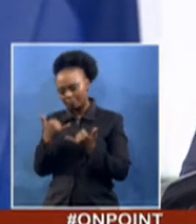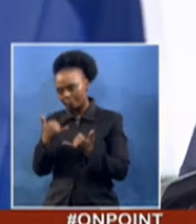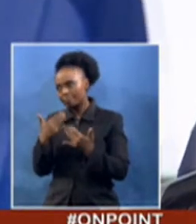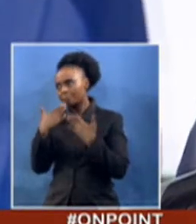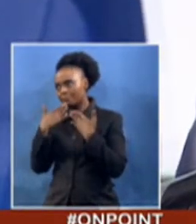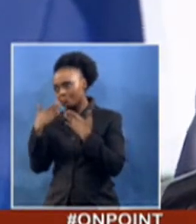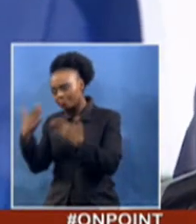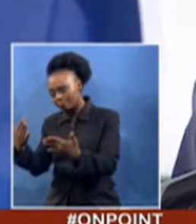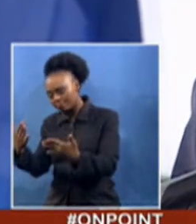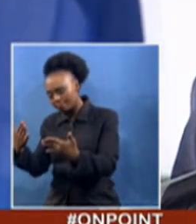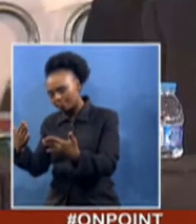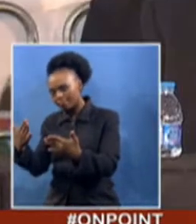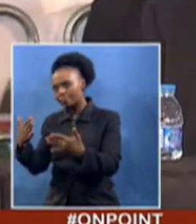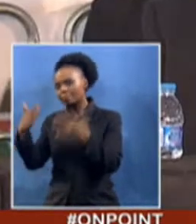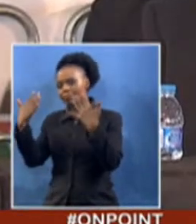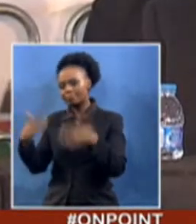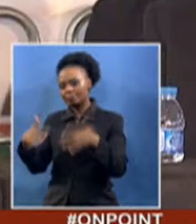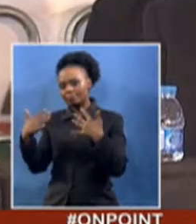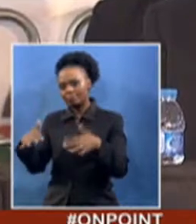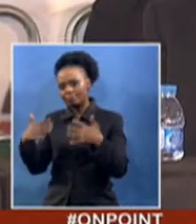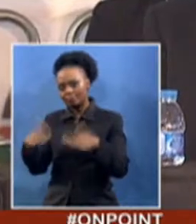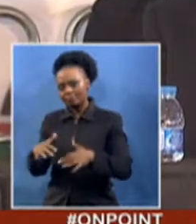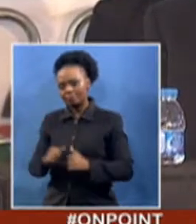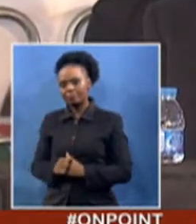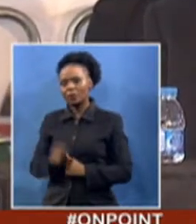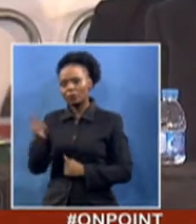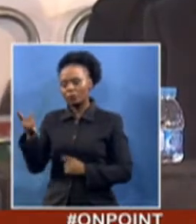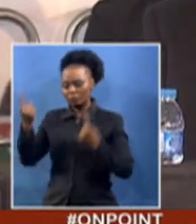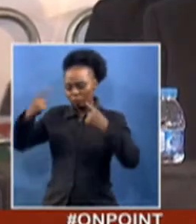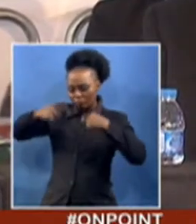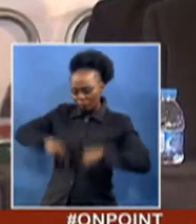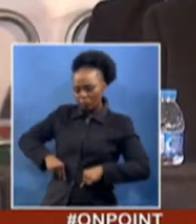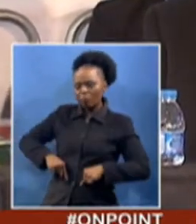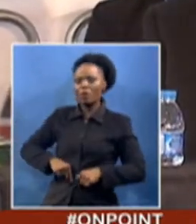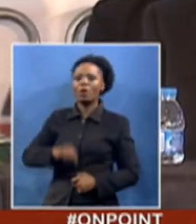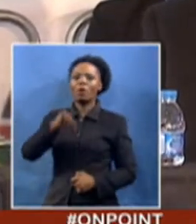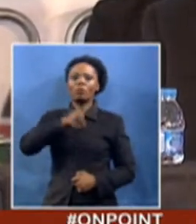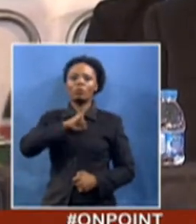gratefulness to you for being here in Botshabelo